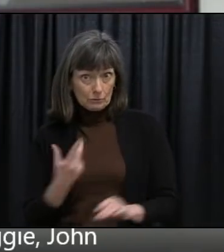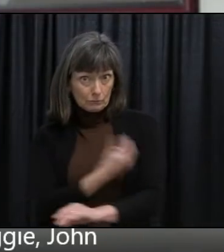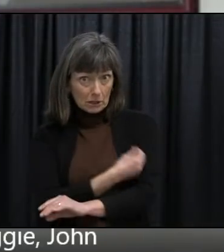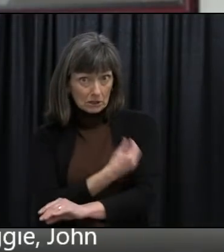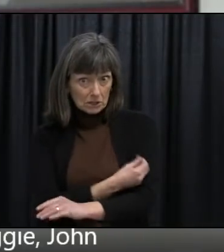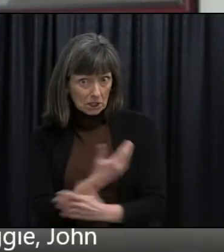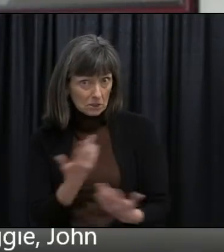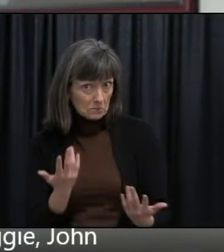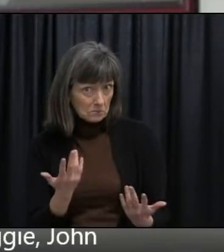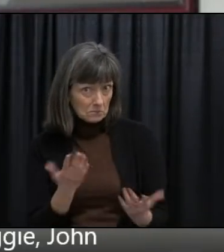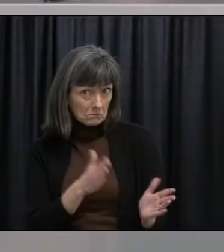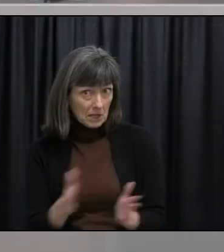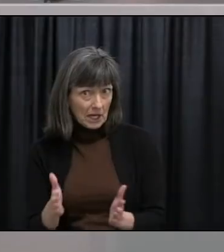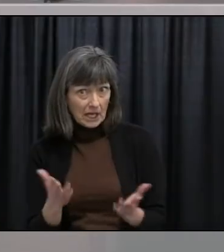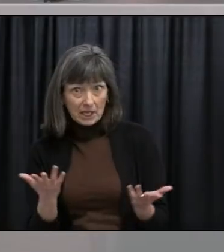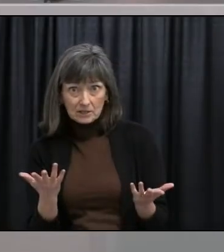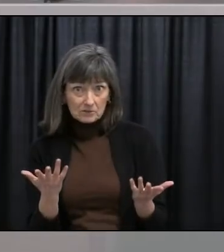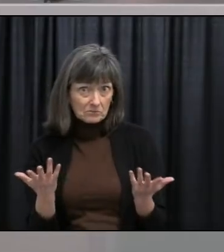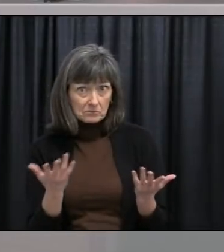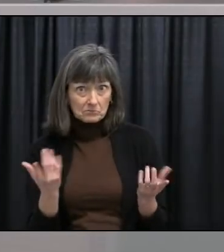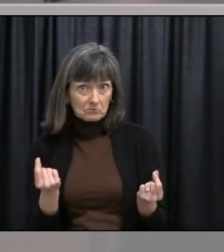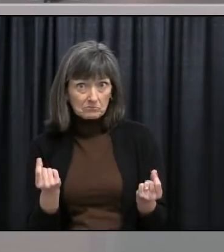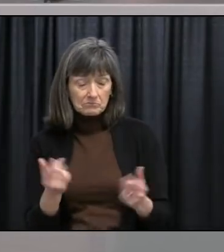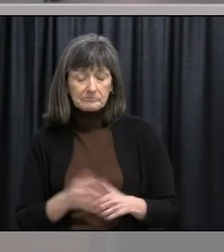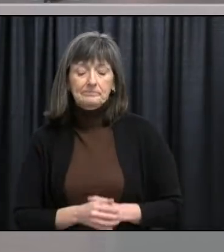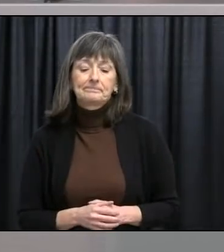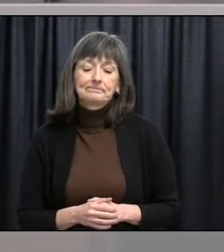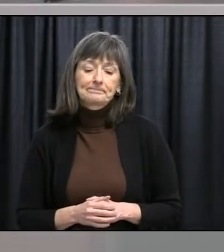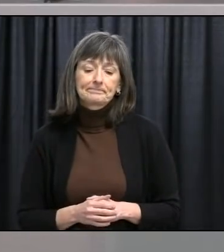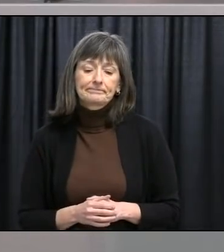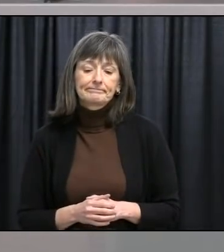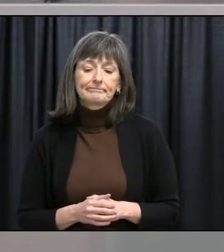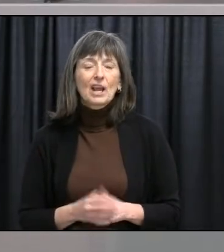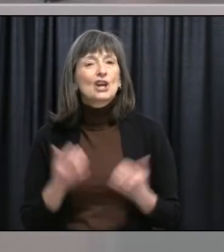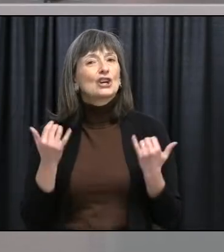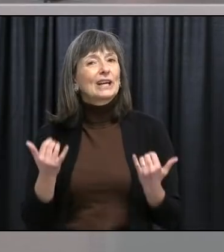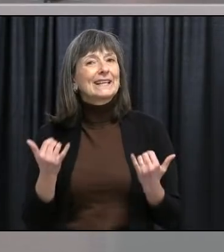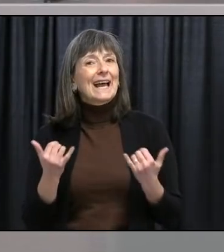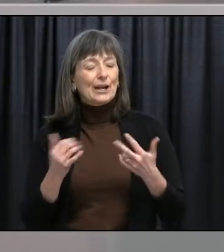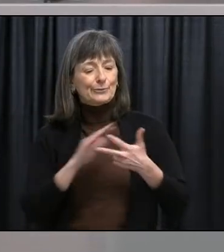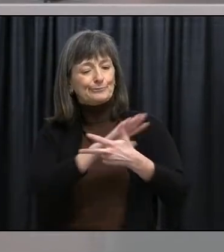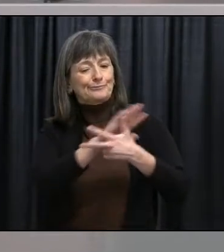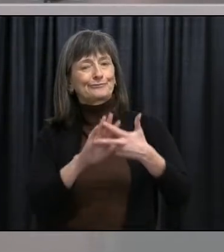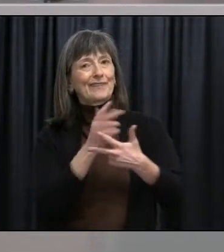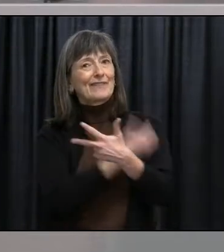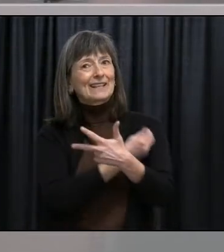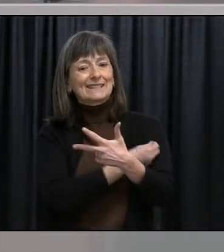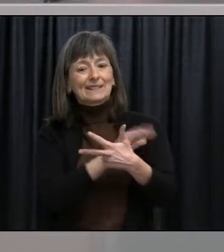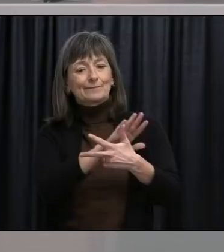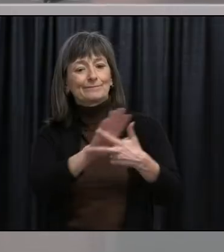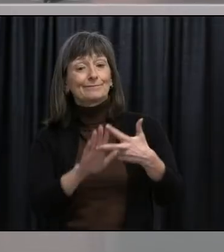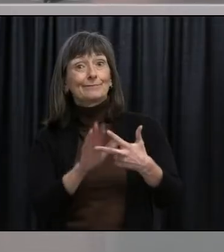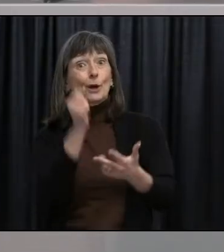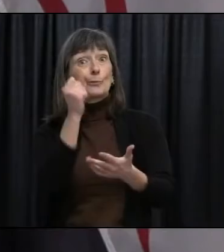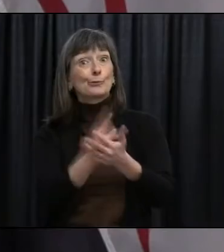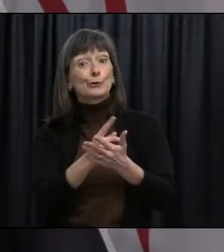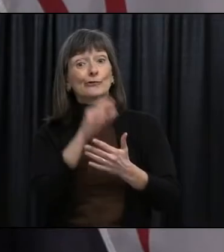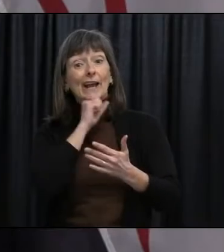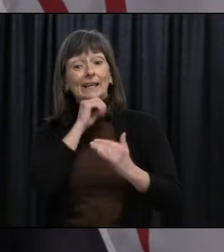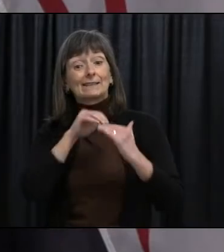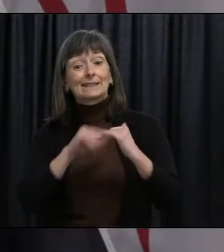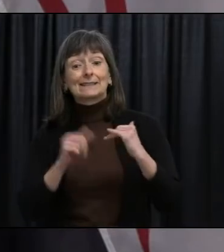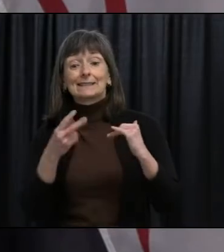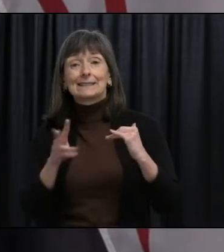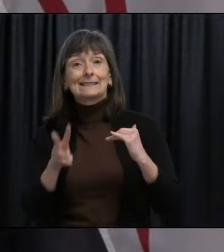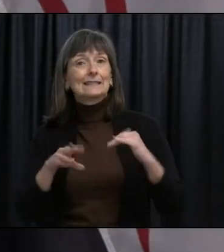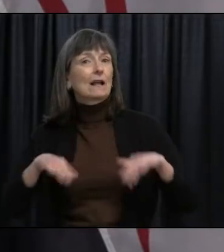will work? So at the moment, none of the vaccines have been approved for anyone under the age of